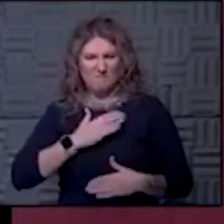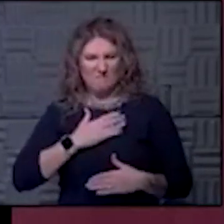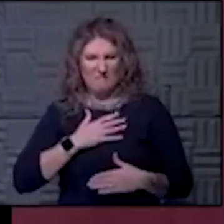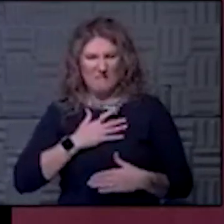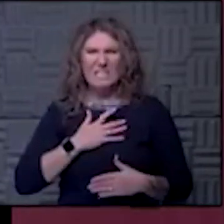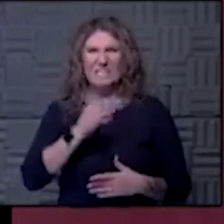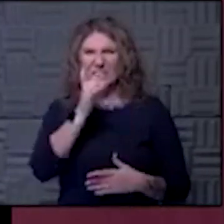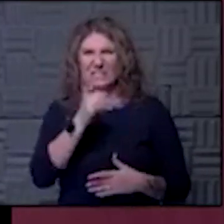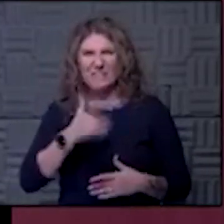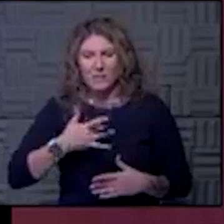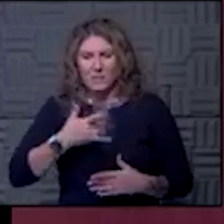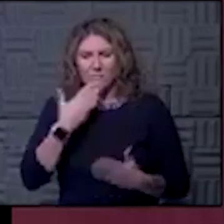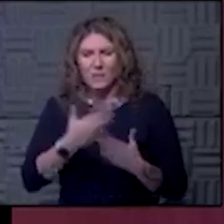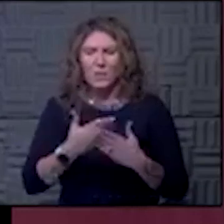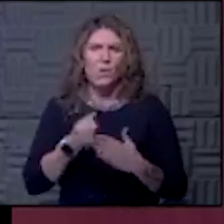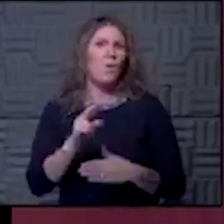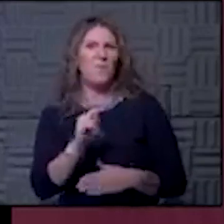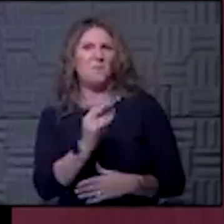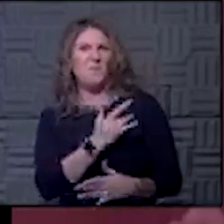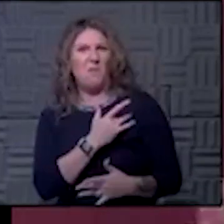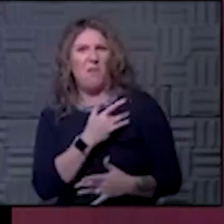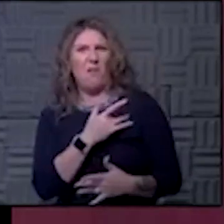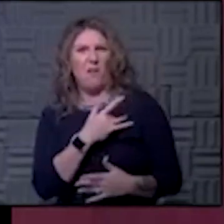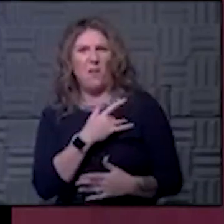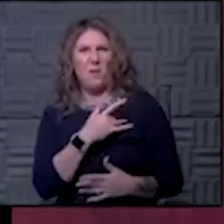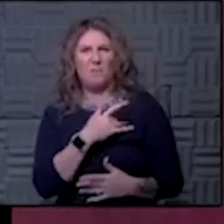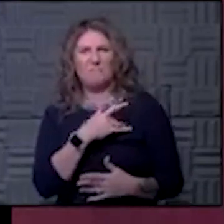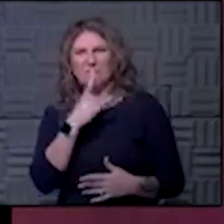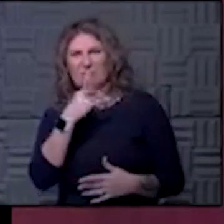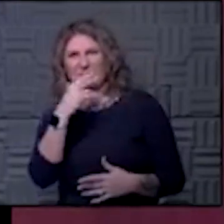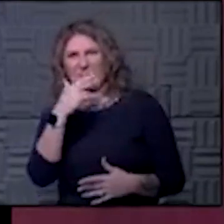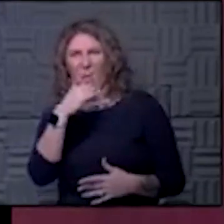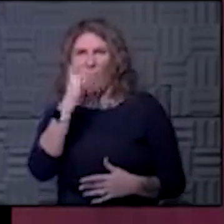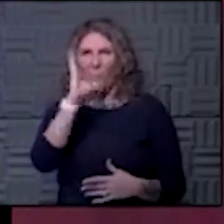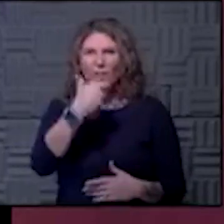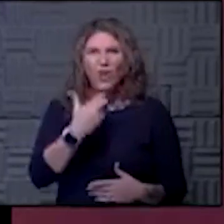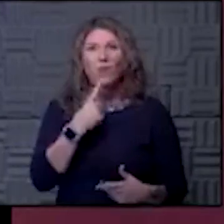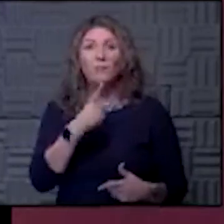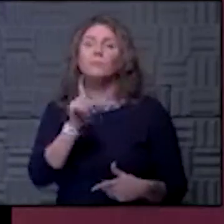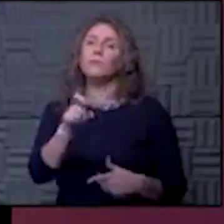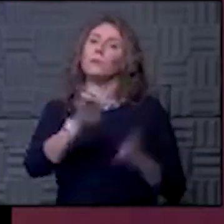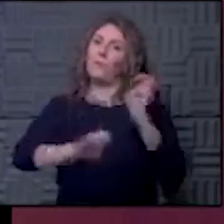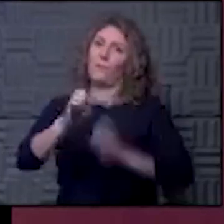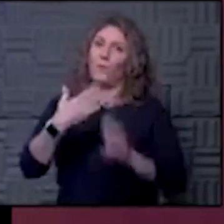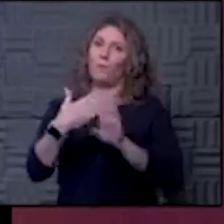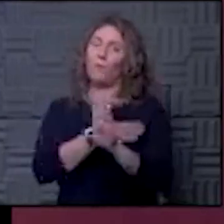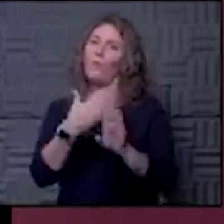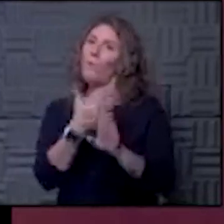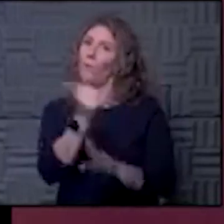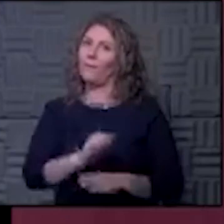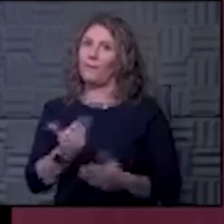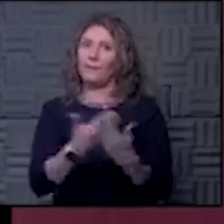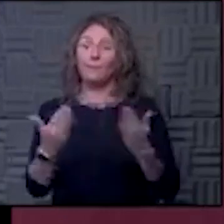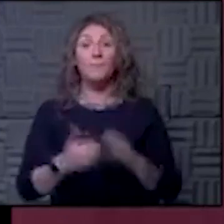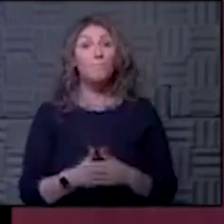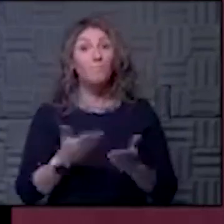or any kind of your heart beating around sort of funny, you need to go have that evaluated before you do anything. Yeah. Okay. All right, we're done